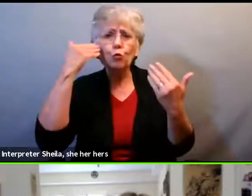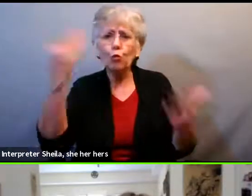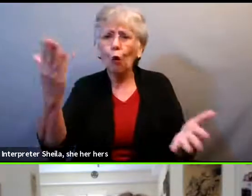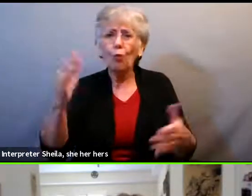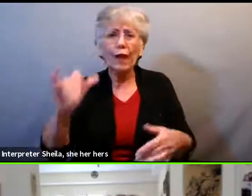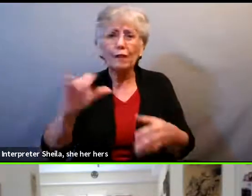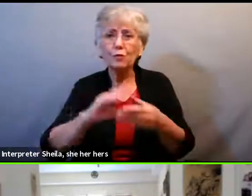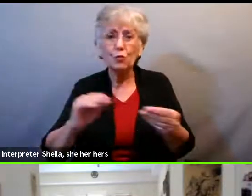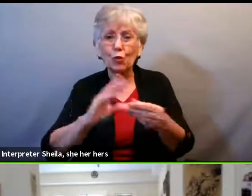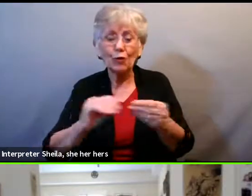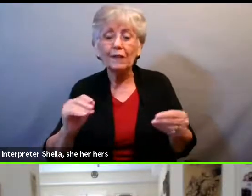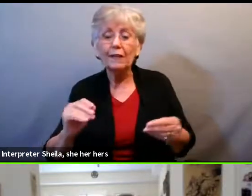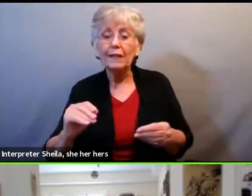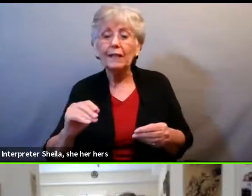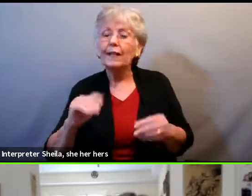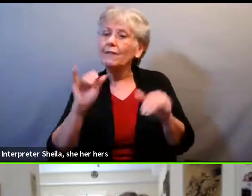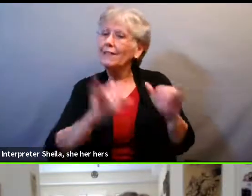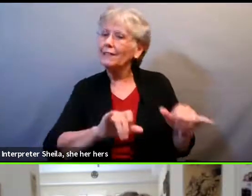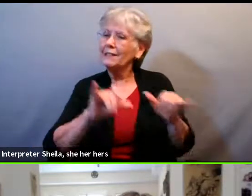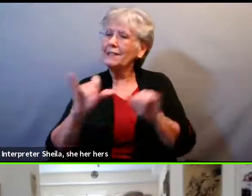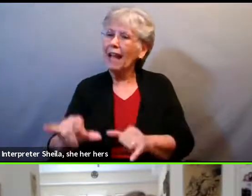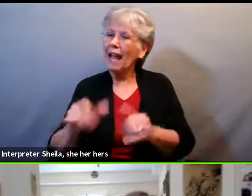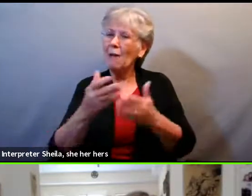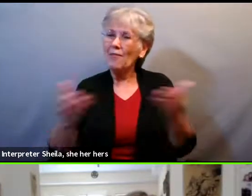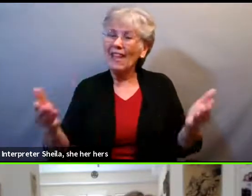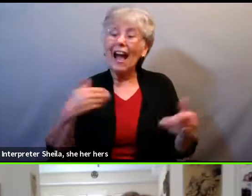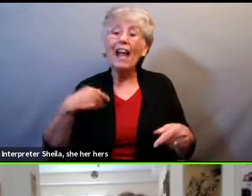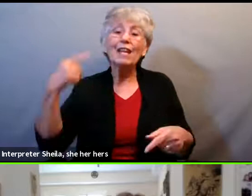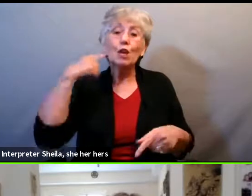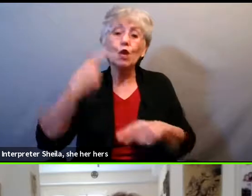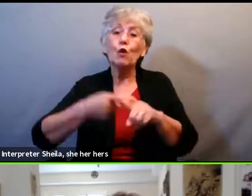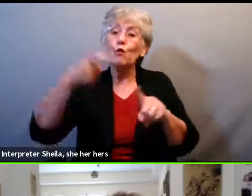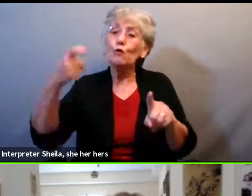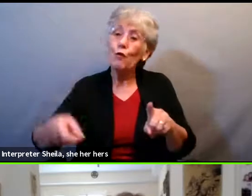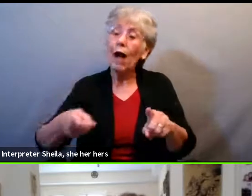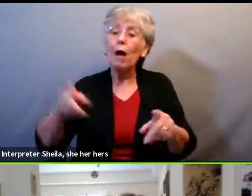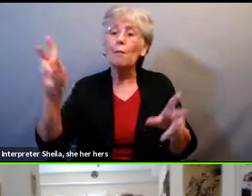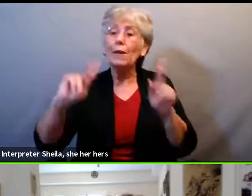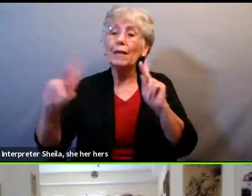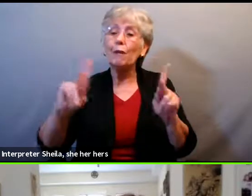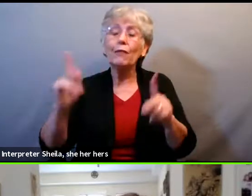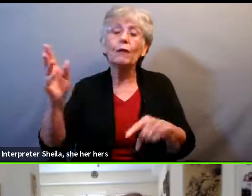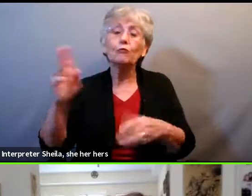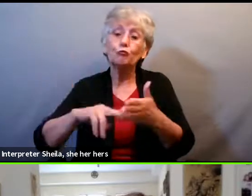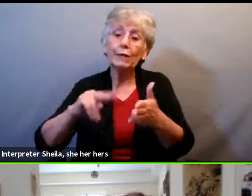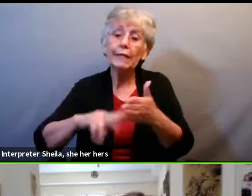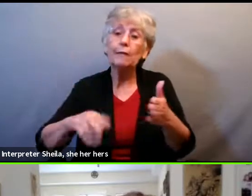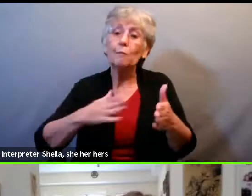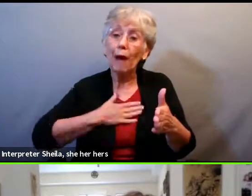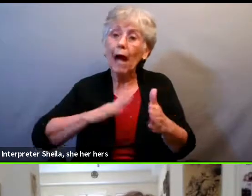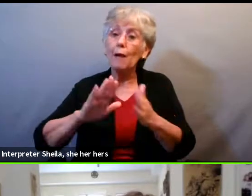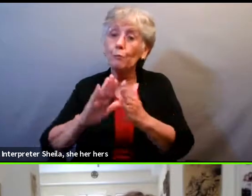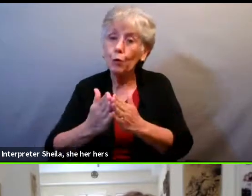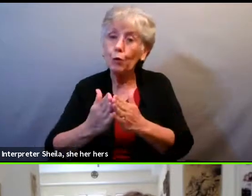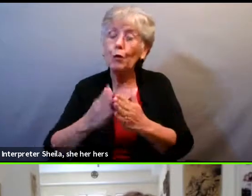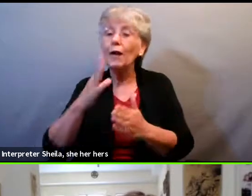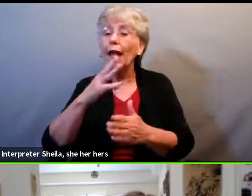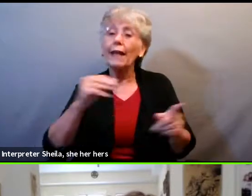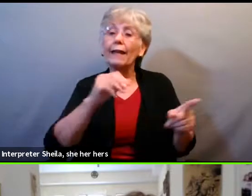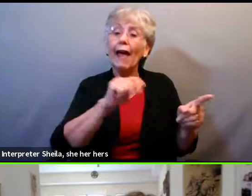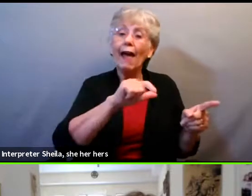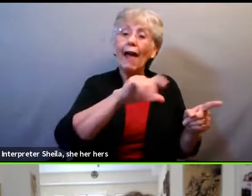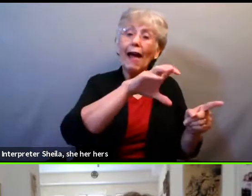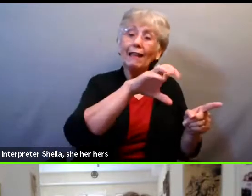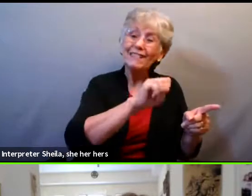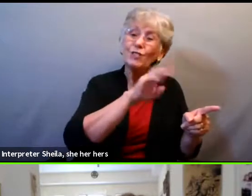that I hear from people who are reading my books and Alice Wong's books and all these other people who are writing in other films